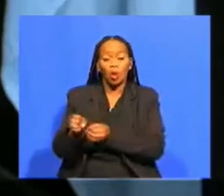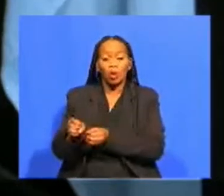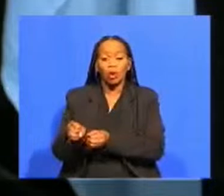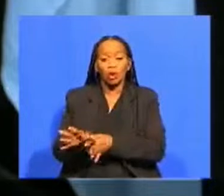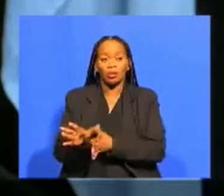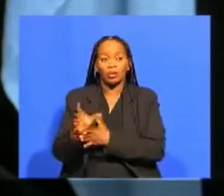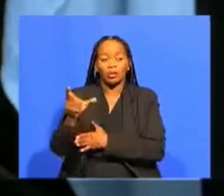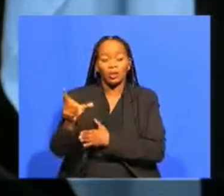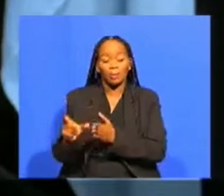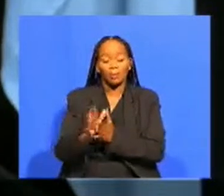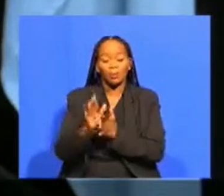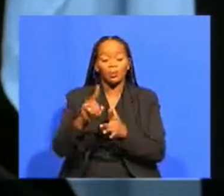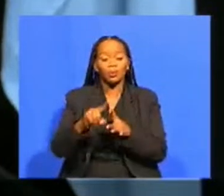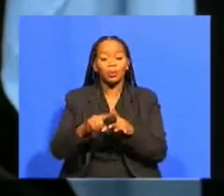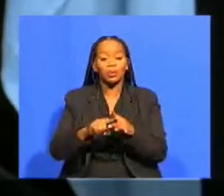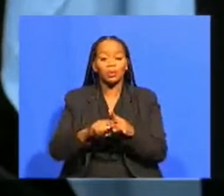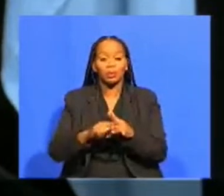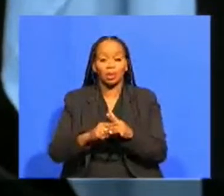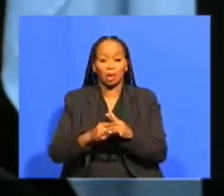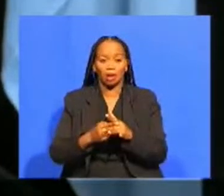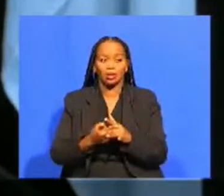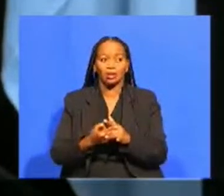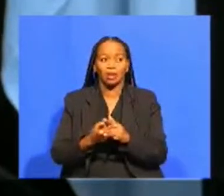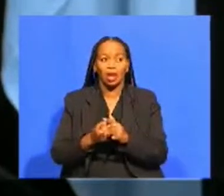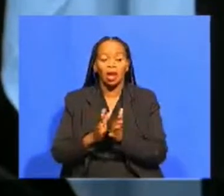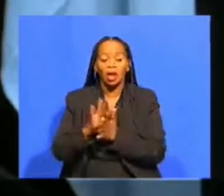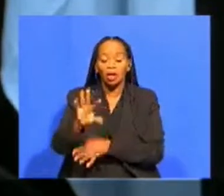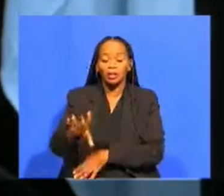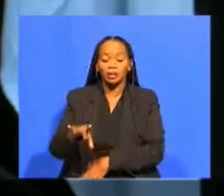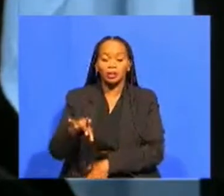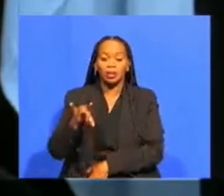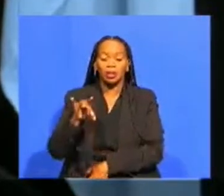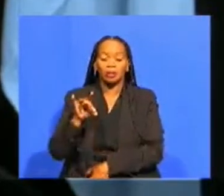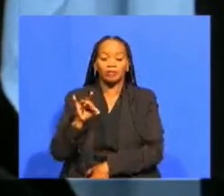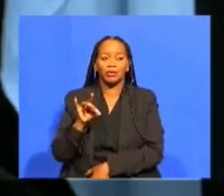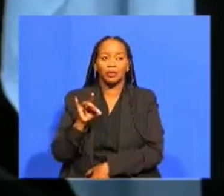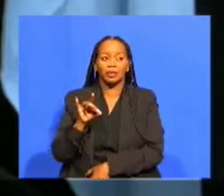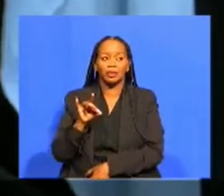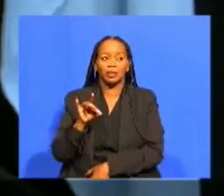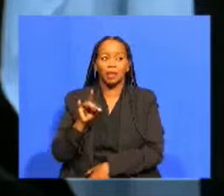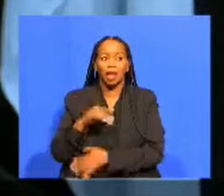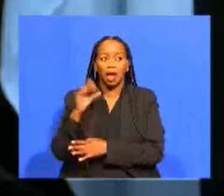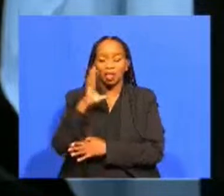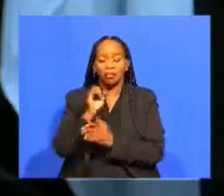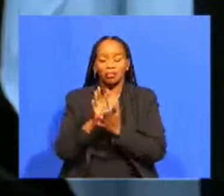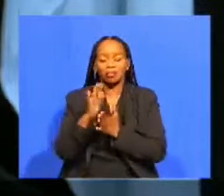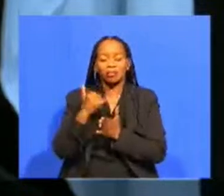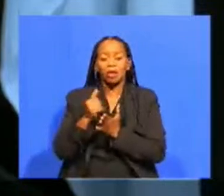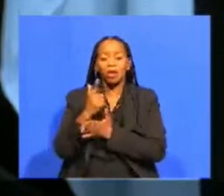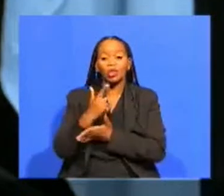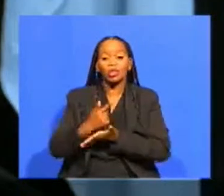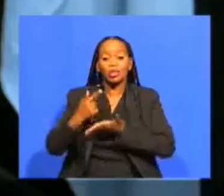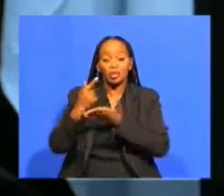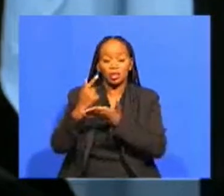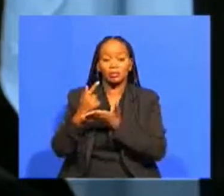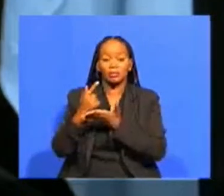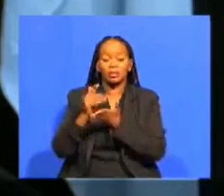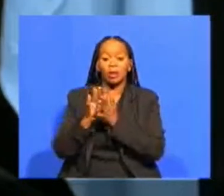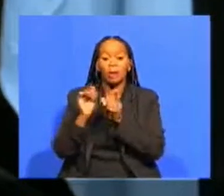who initiated and discovered the the cure, if I could use that word, not cure,